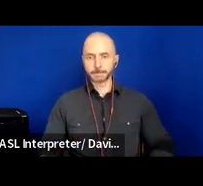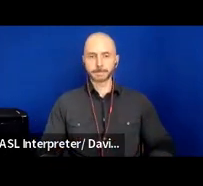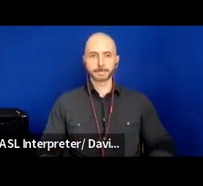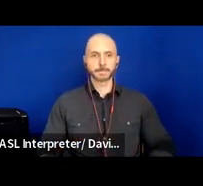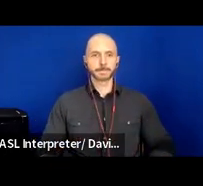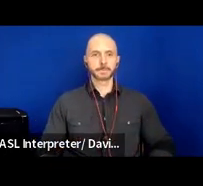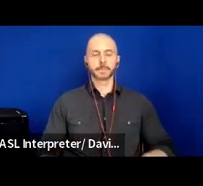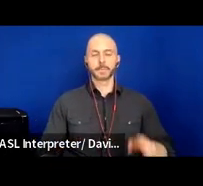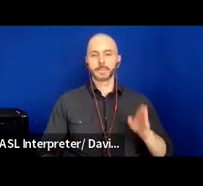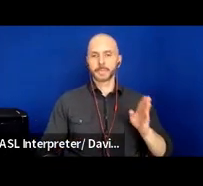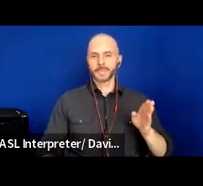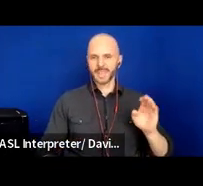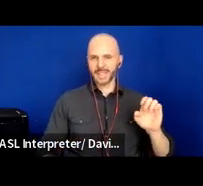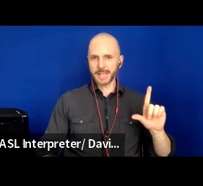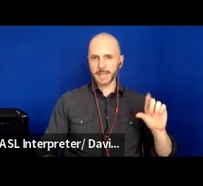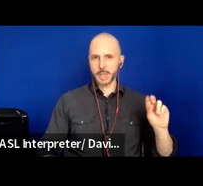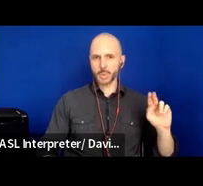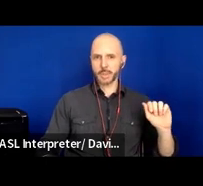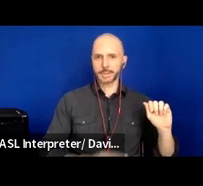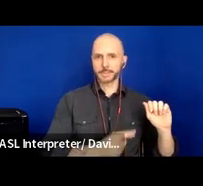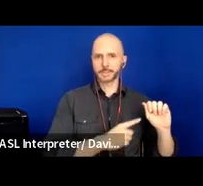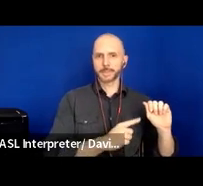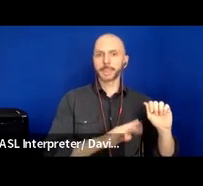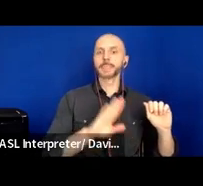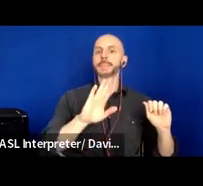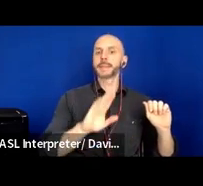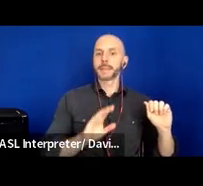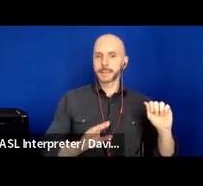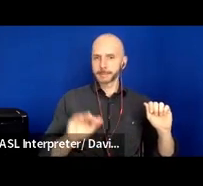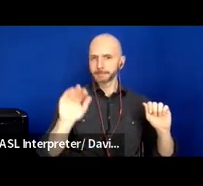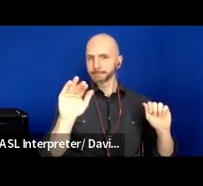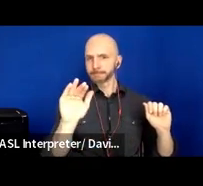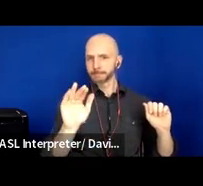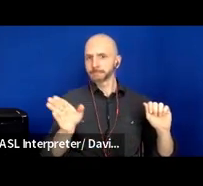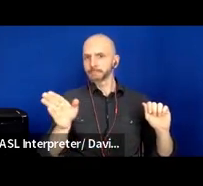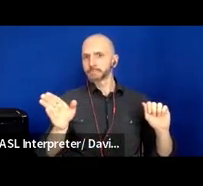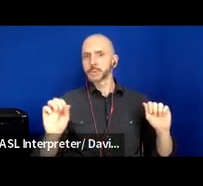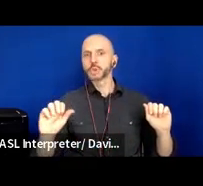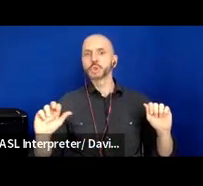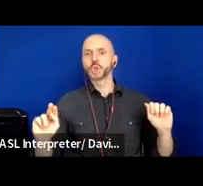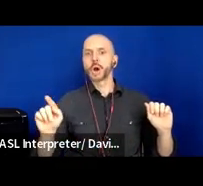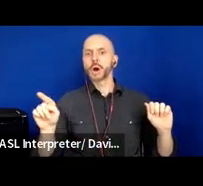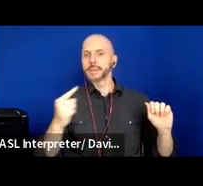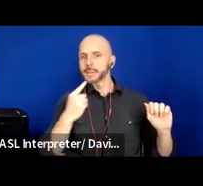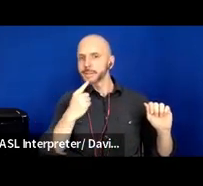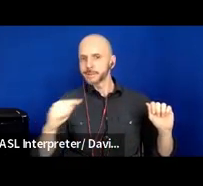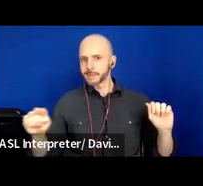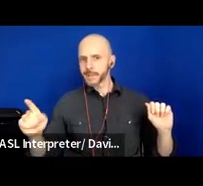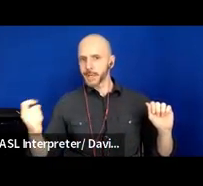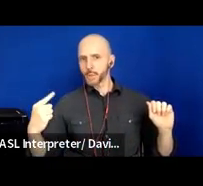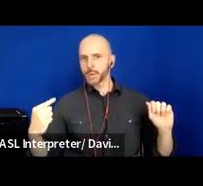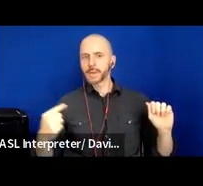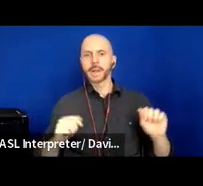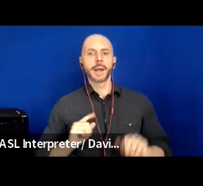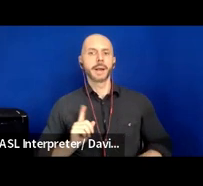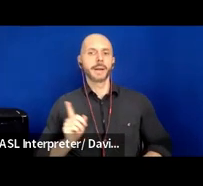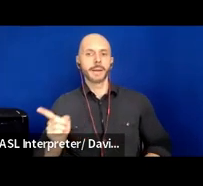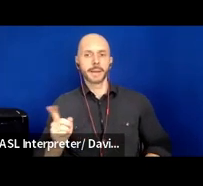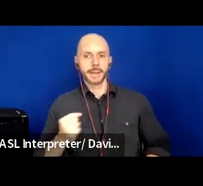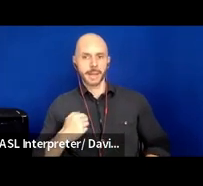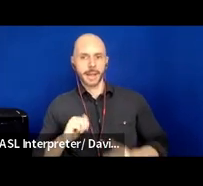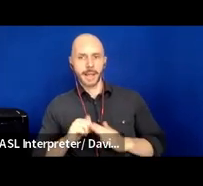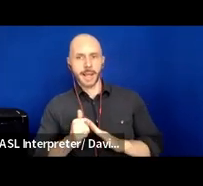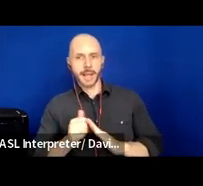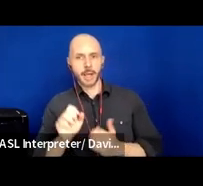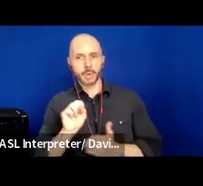Douglas, there was a question from Sean earlier. Do you have any suggestions how script writers can respectfully write for